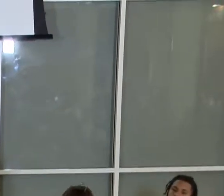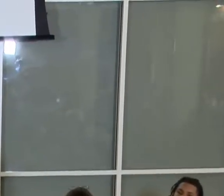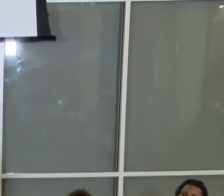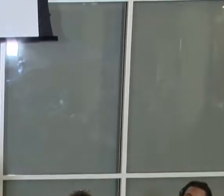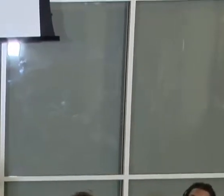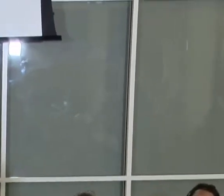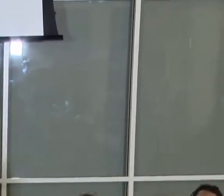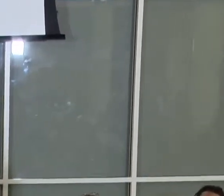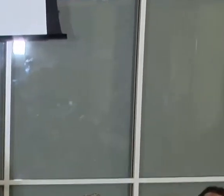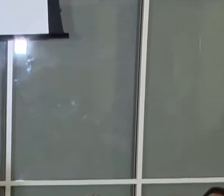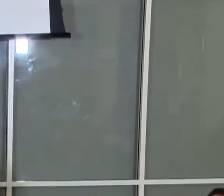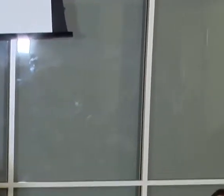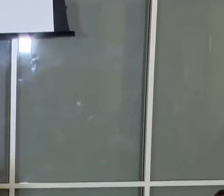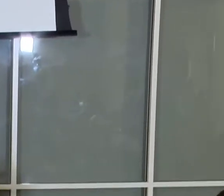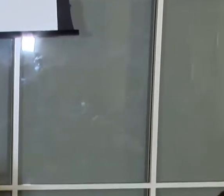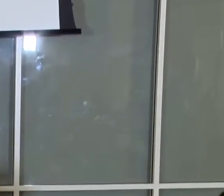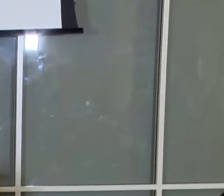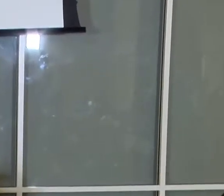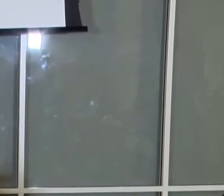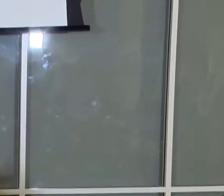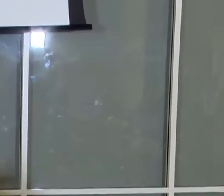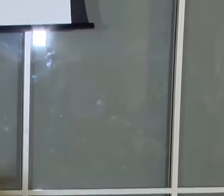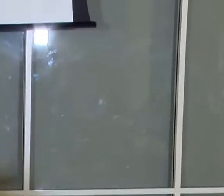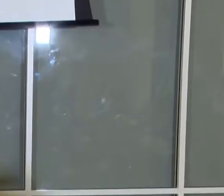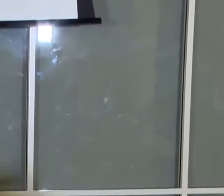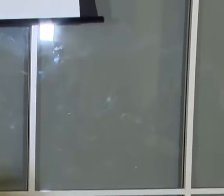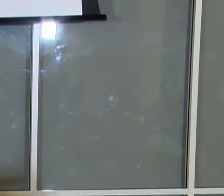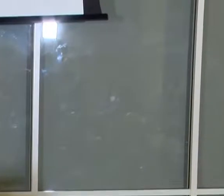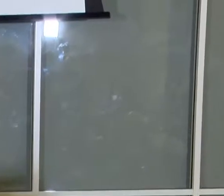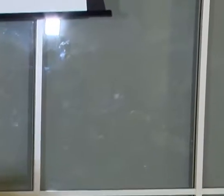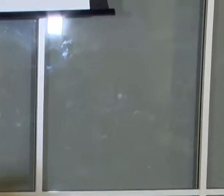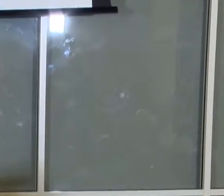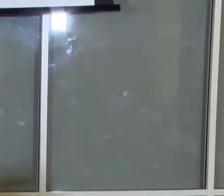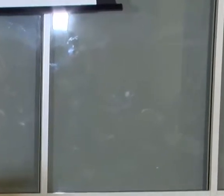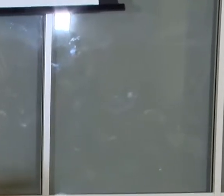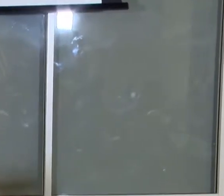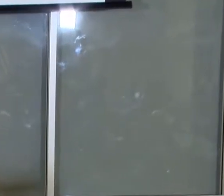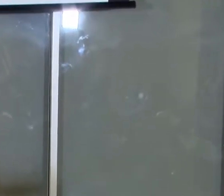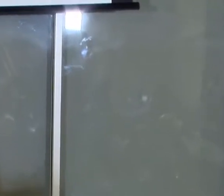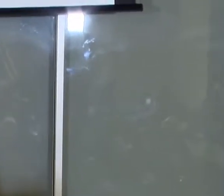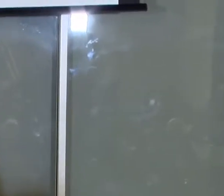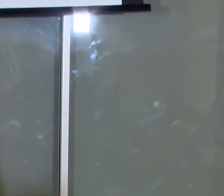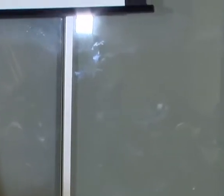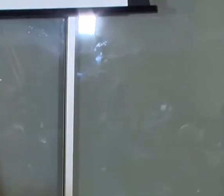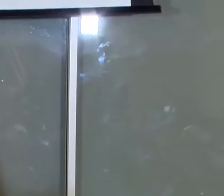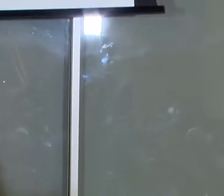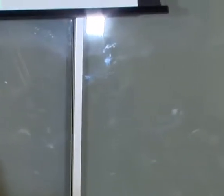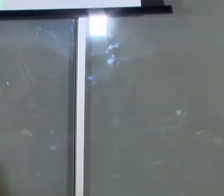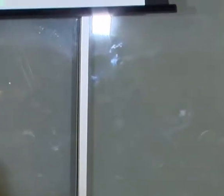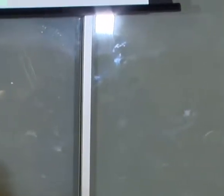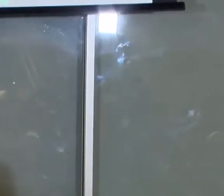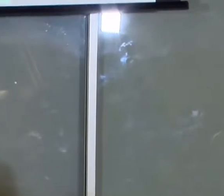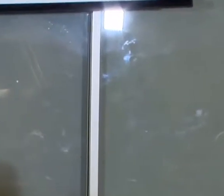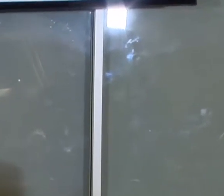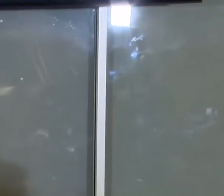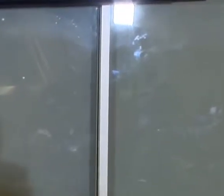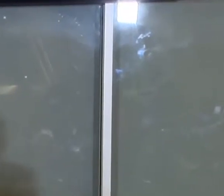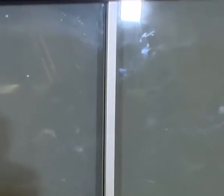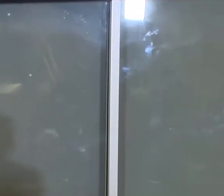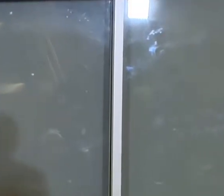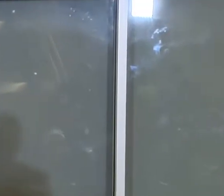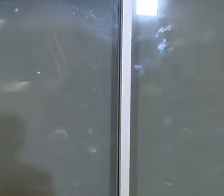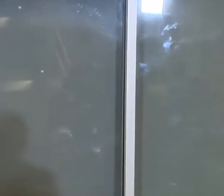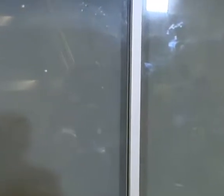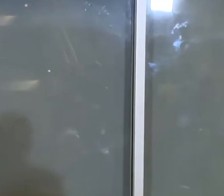Budget Engagement Forum here at Roosevelt High School. We're very excited to hear about your budget priorities as Mayor